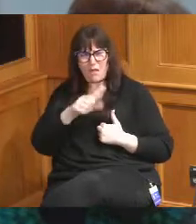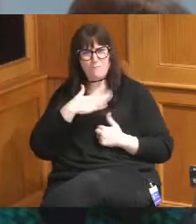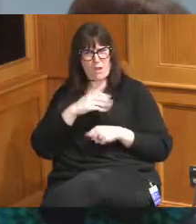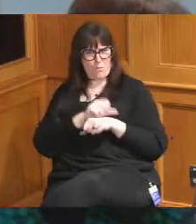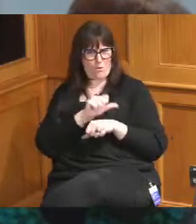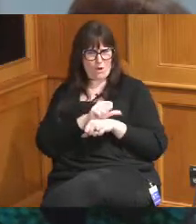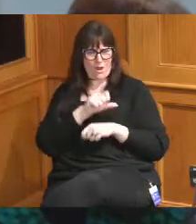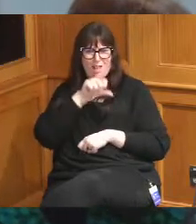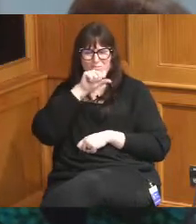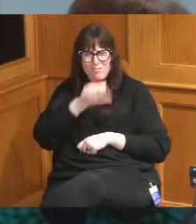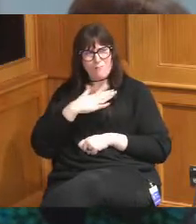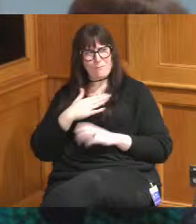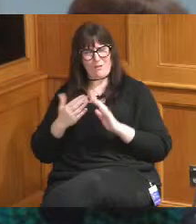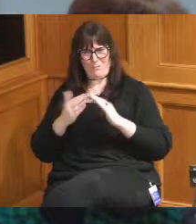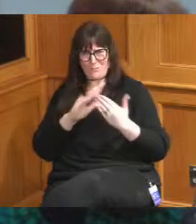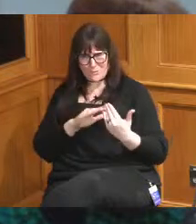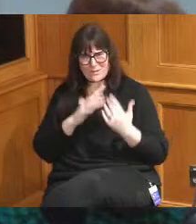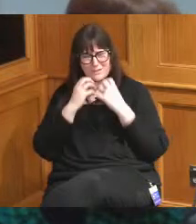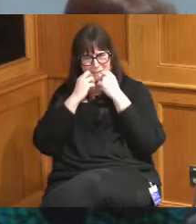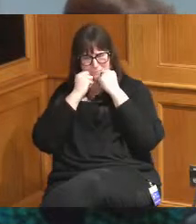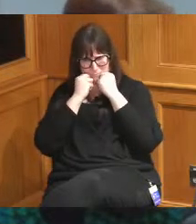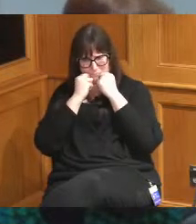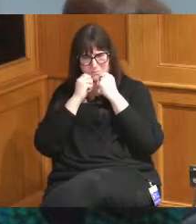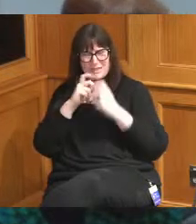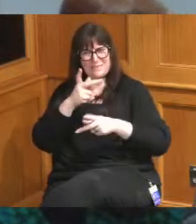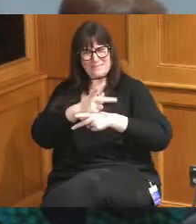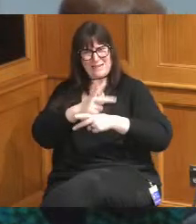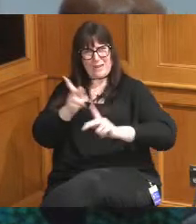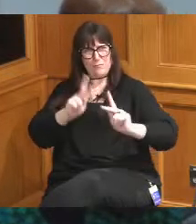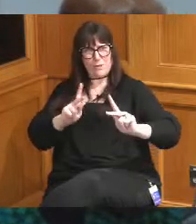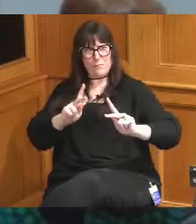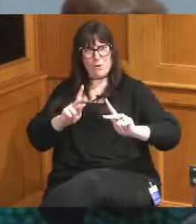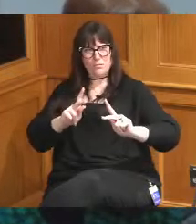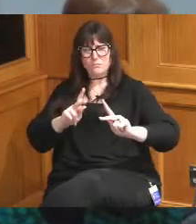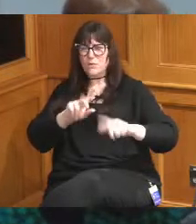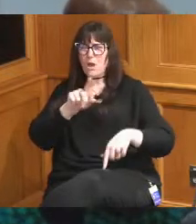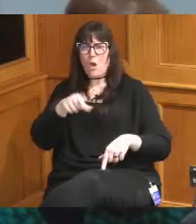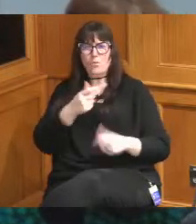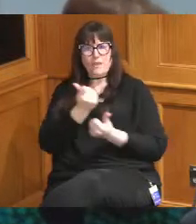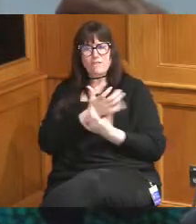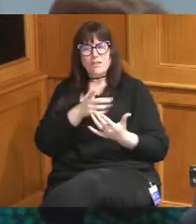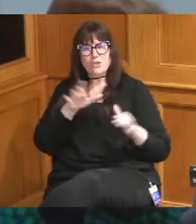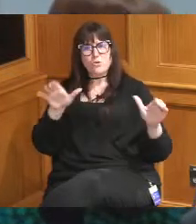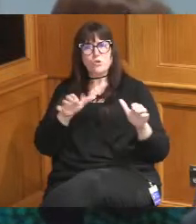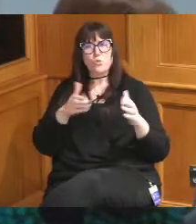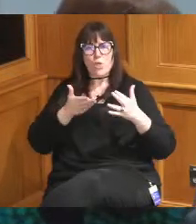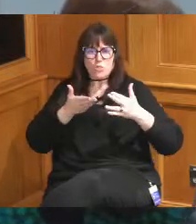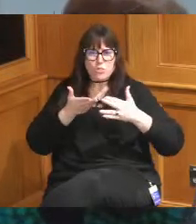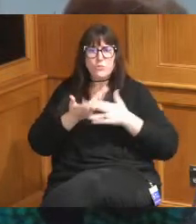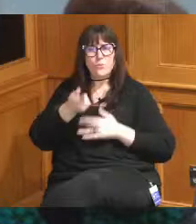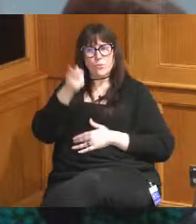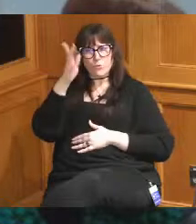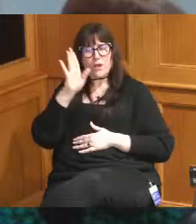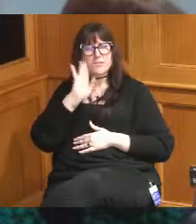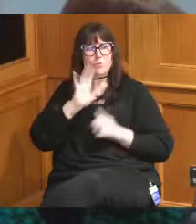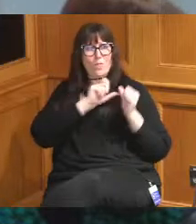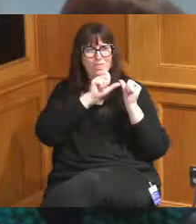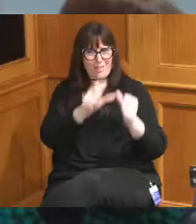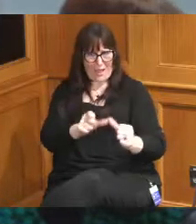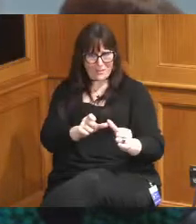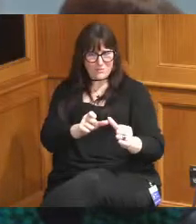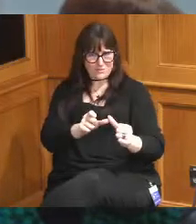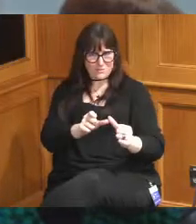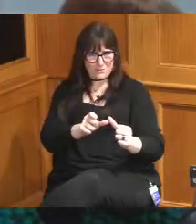love taking care of people. Only what you do for Christ will last, and so I consider my job as a public servant also a